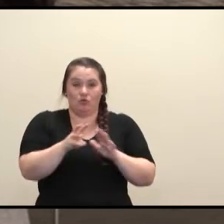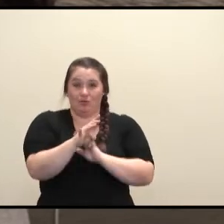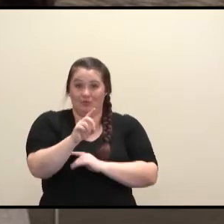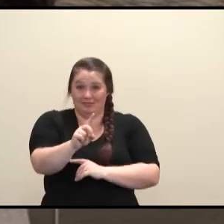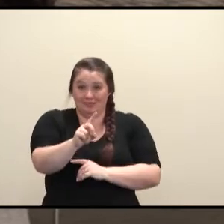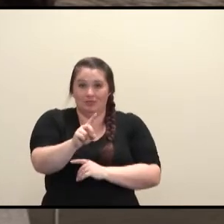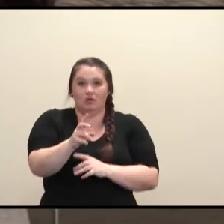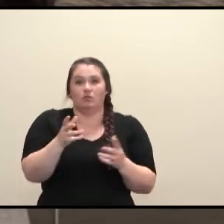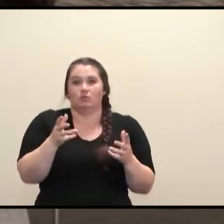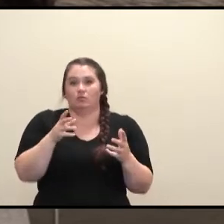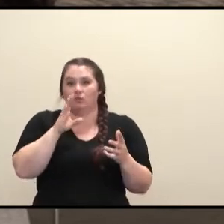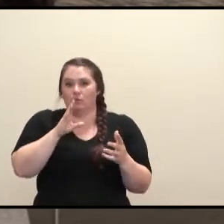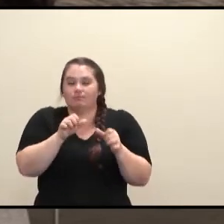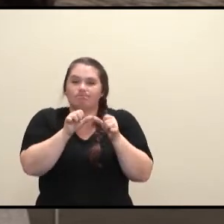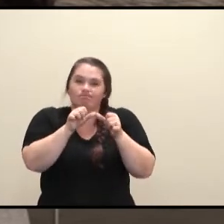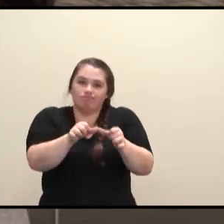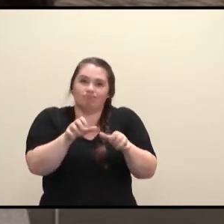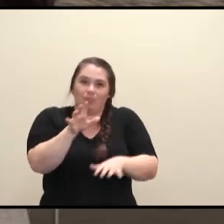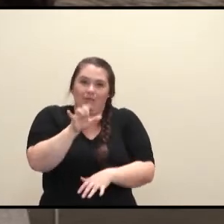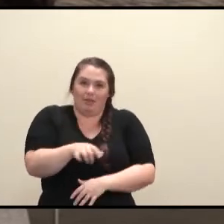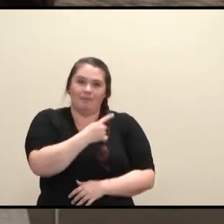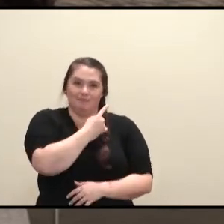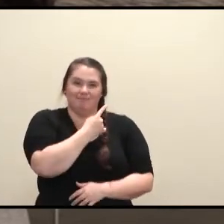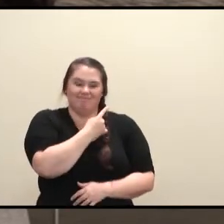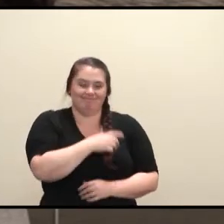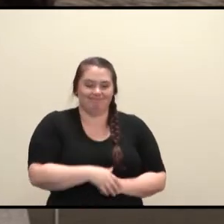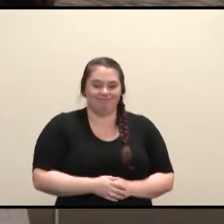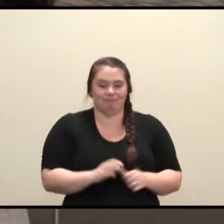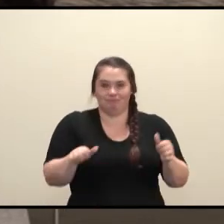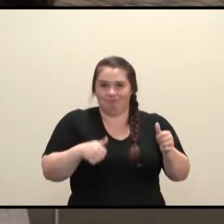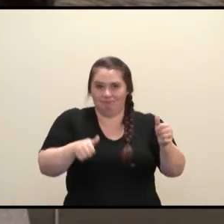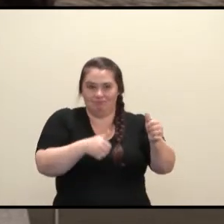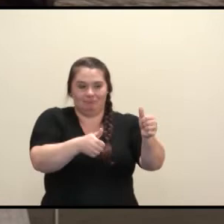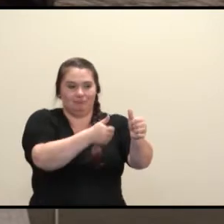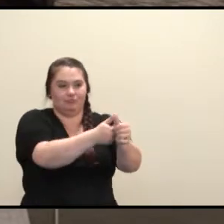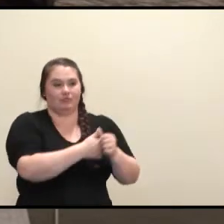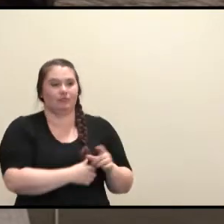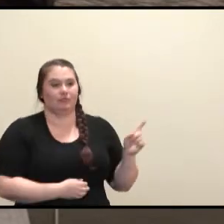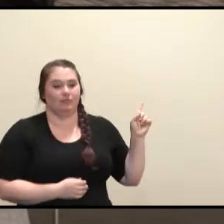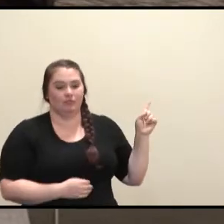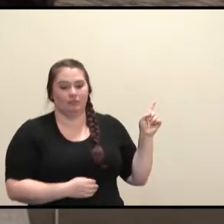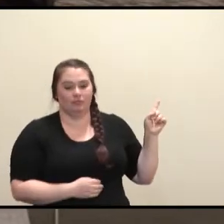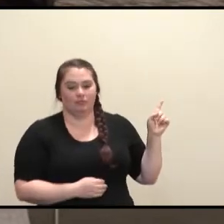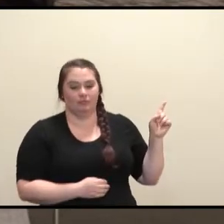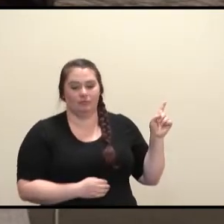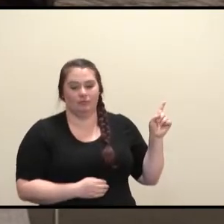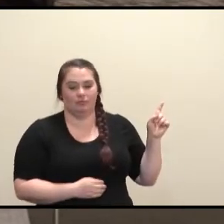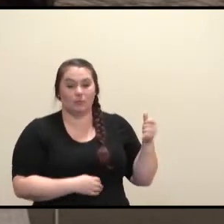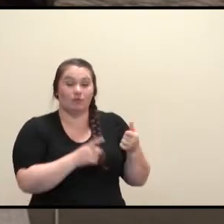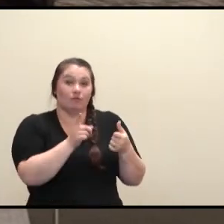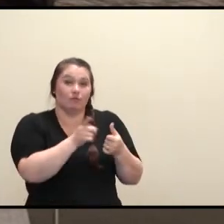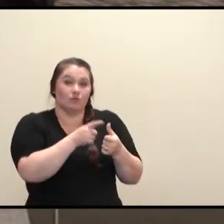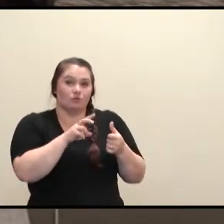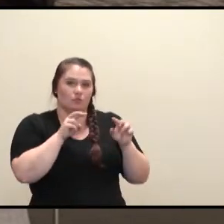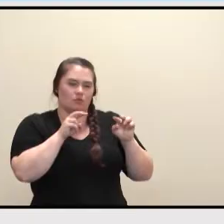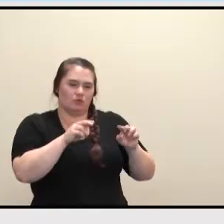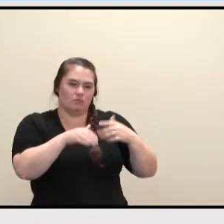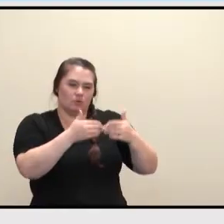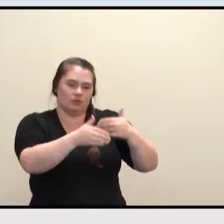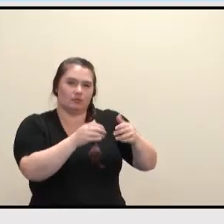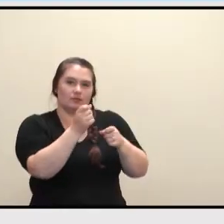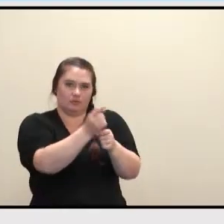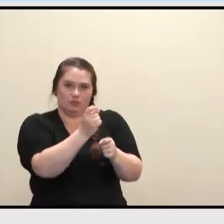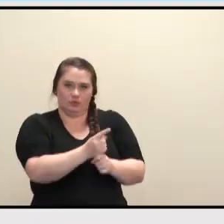ISD, and we continue to do so. So we're going to talk a little bit first about the process that we go through every